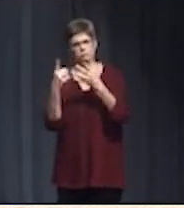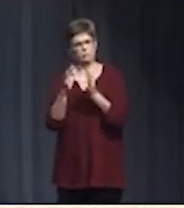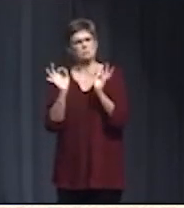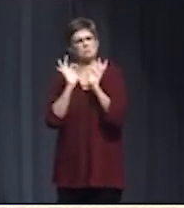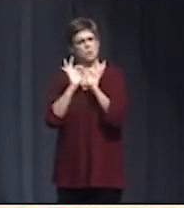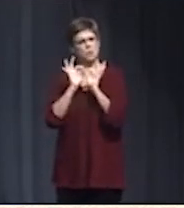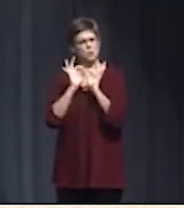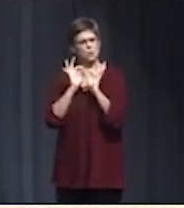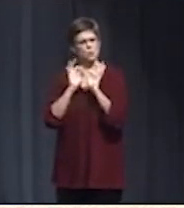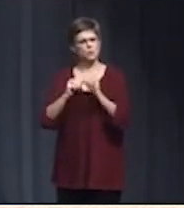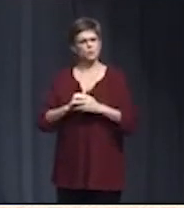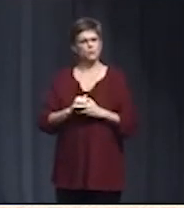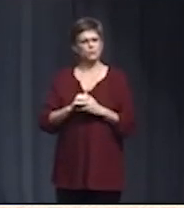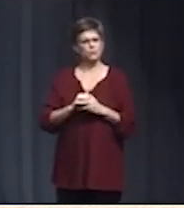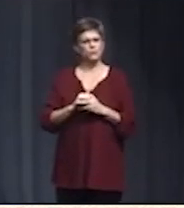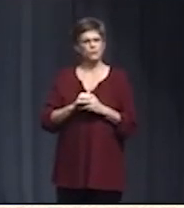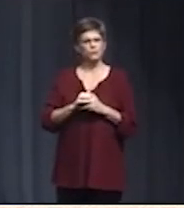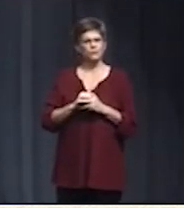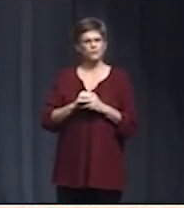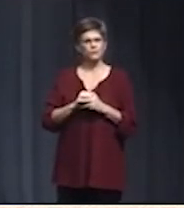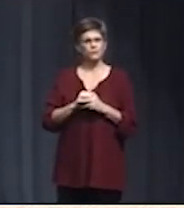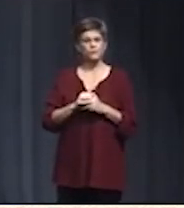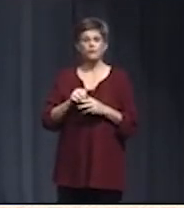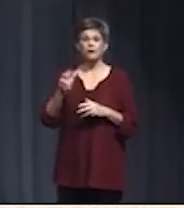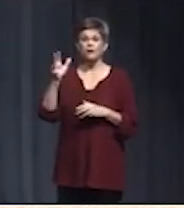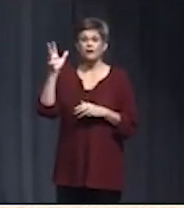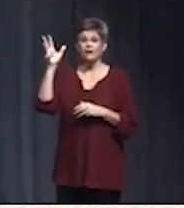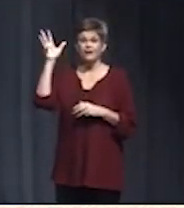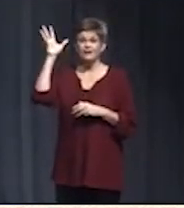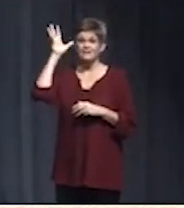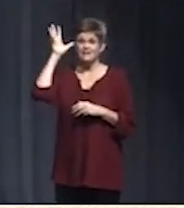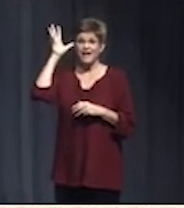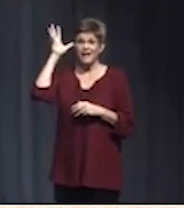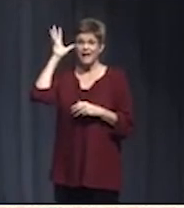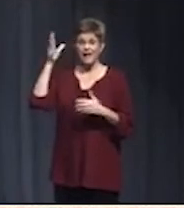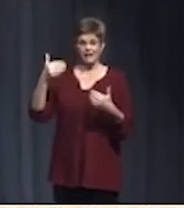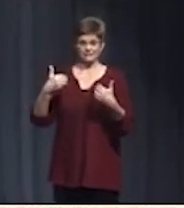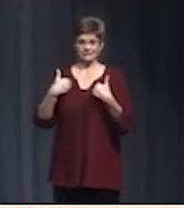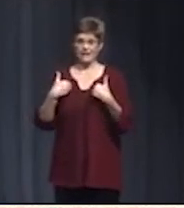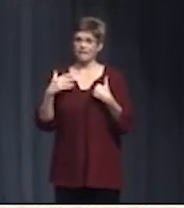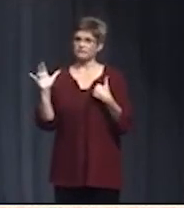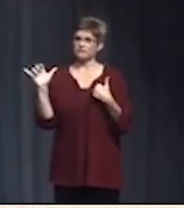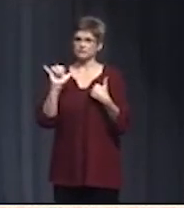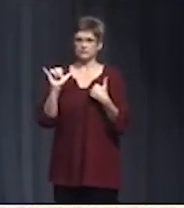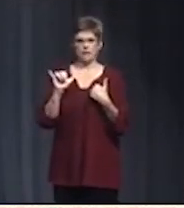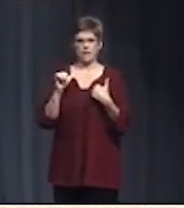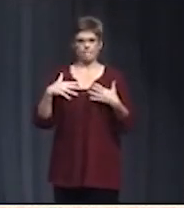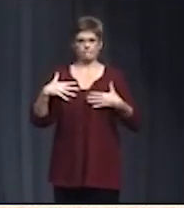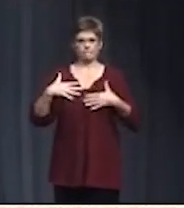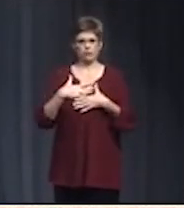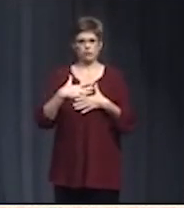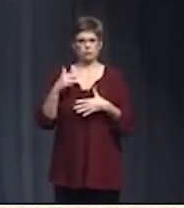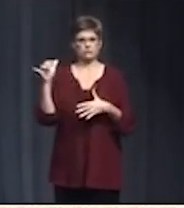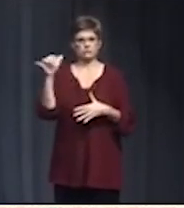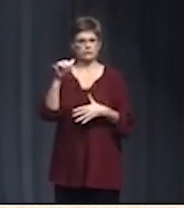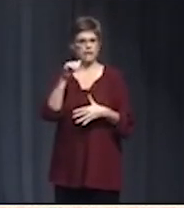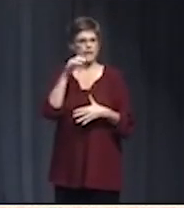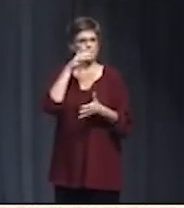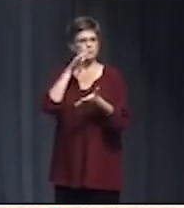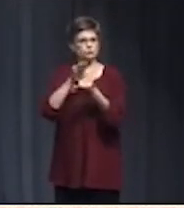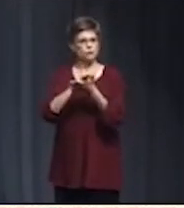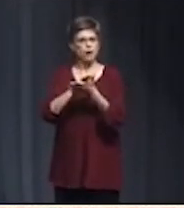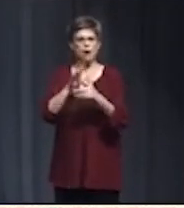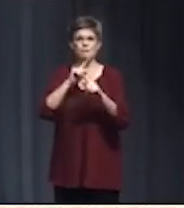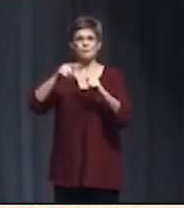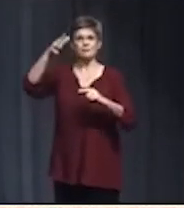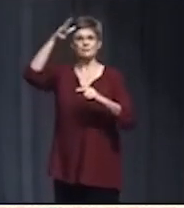Now remember too, he has many of the same fears as you do, but we've been taught to submerge it. Guys have been taught to hide it.